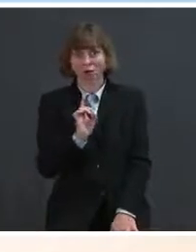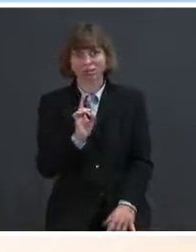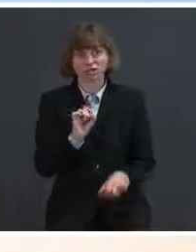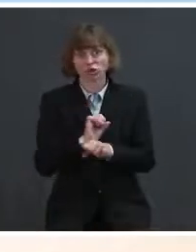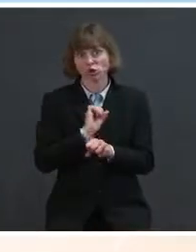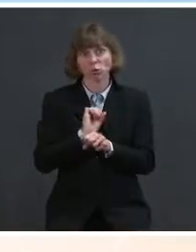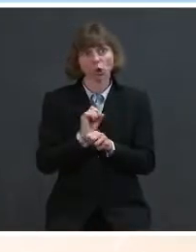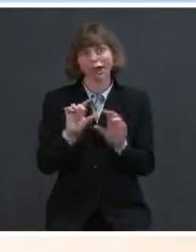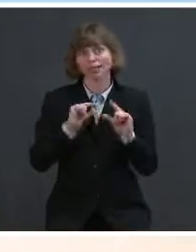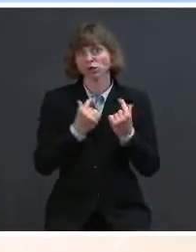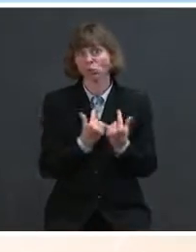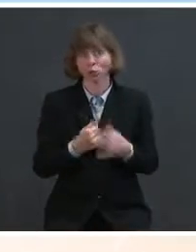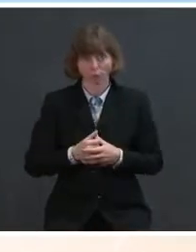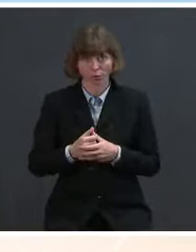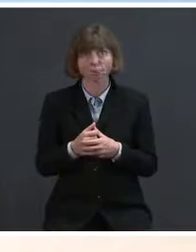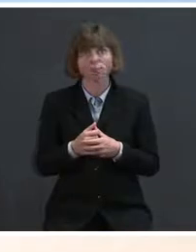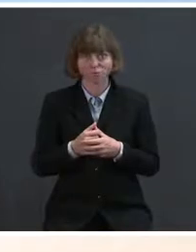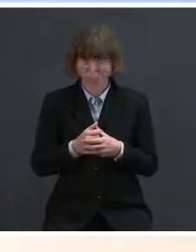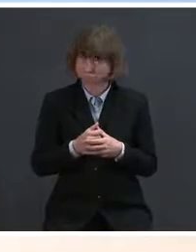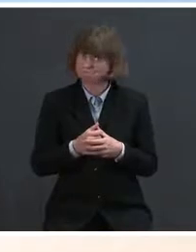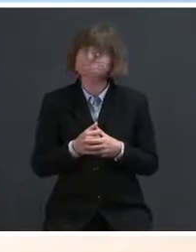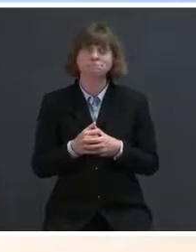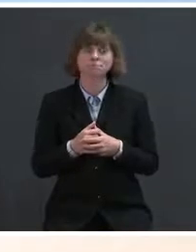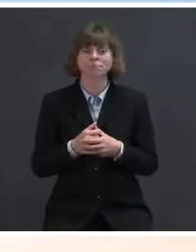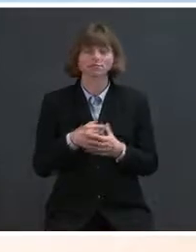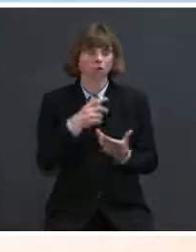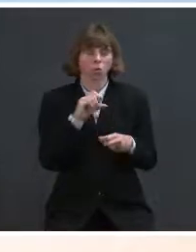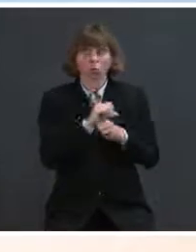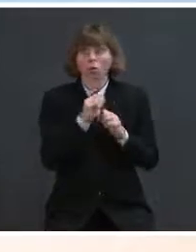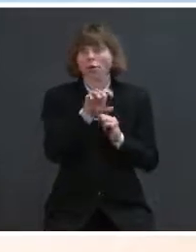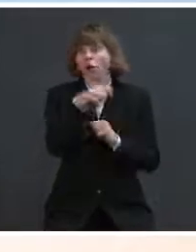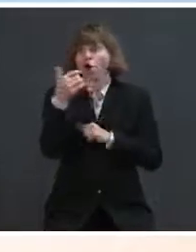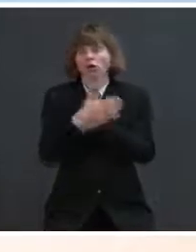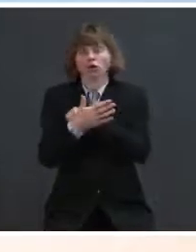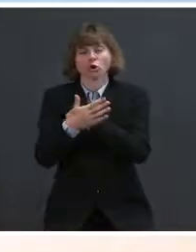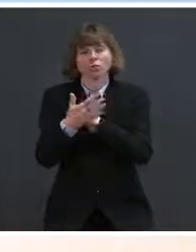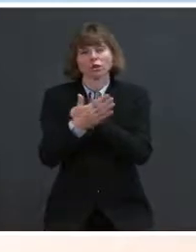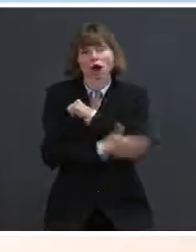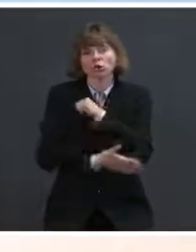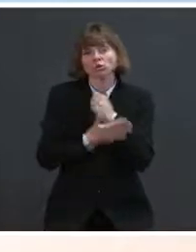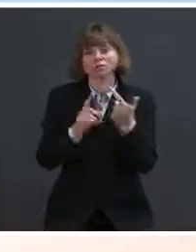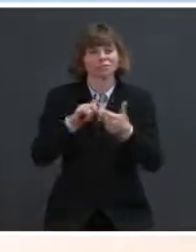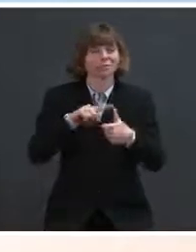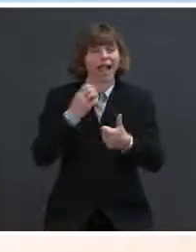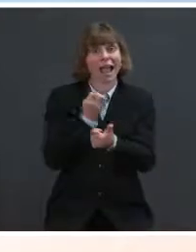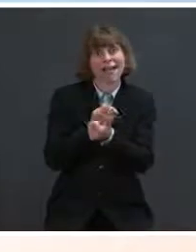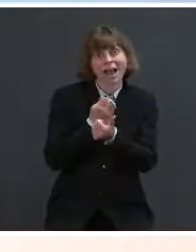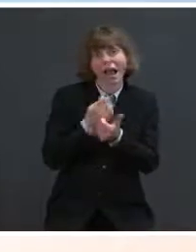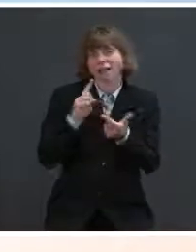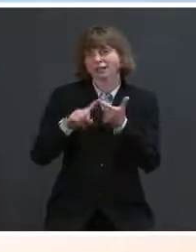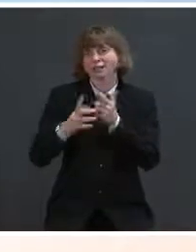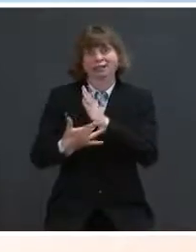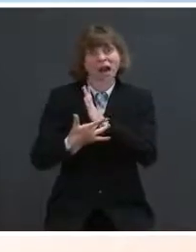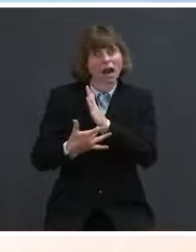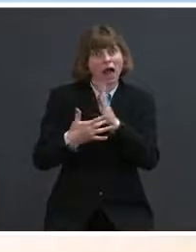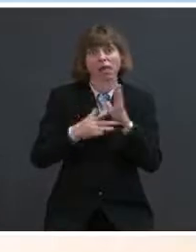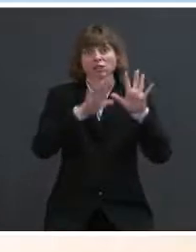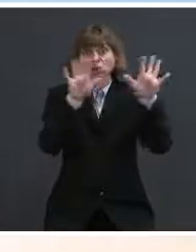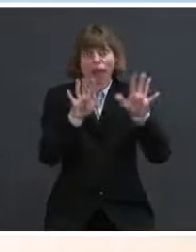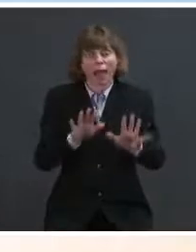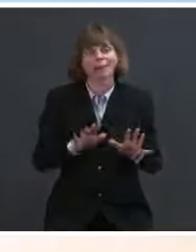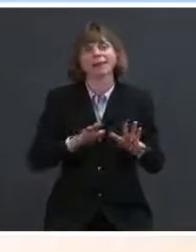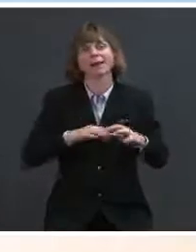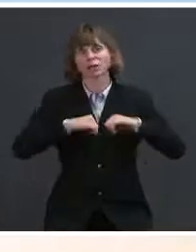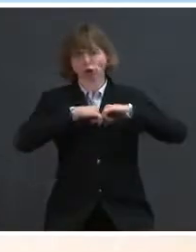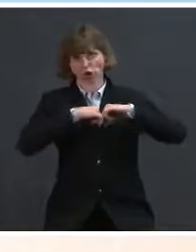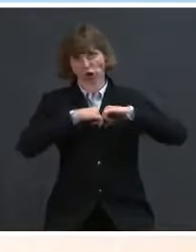with other countries on fundamental issues of economics, technology, climate, and security. So I'm not going to get into detail on